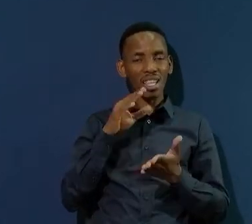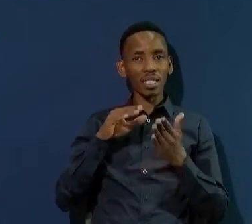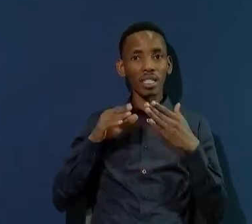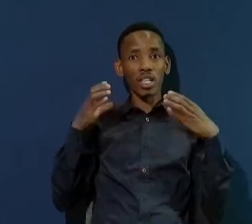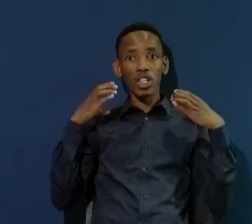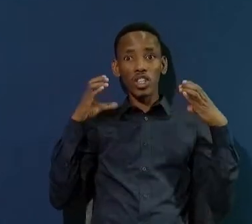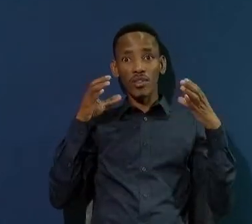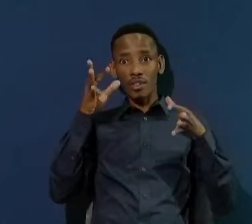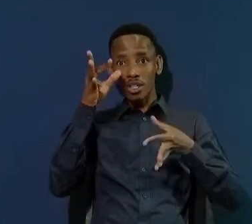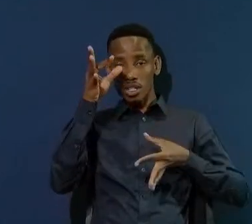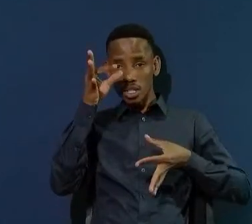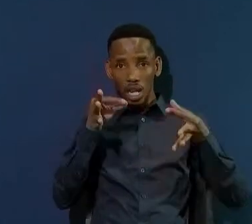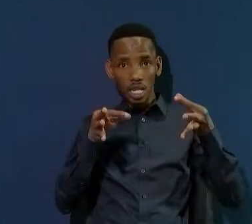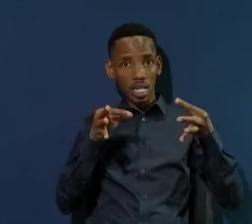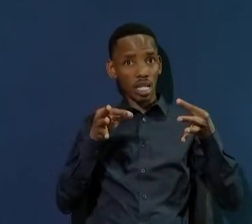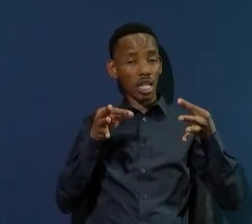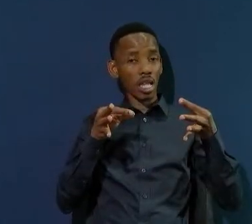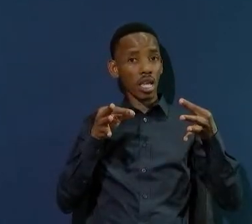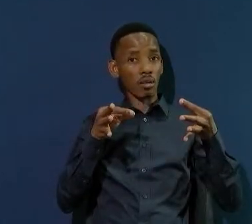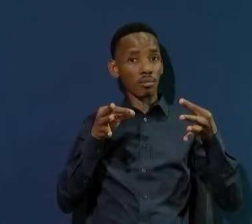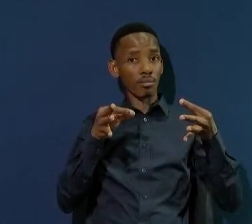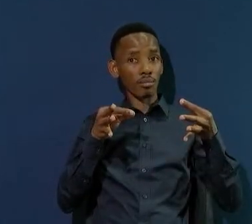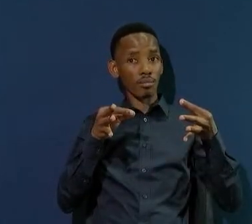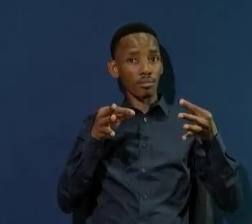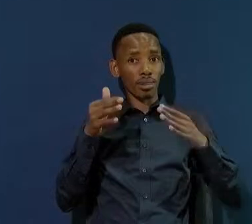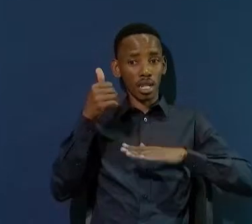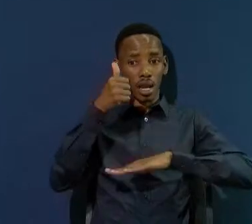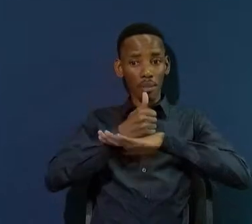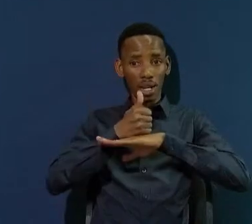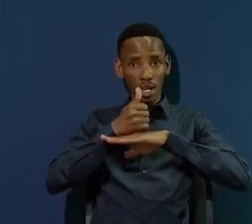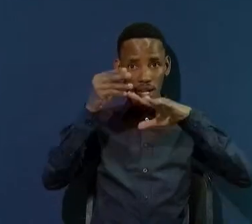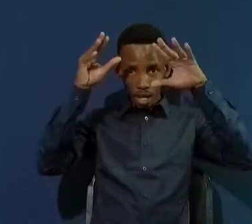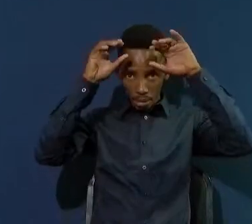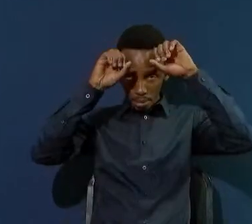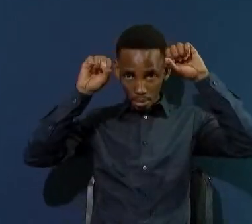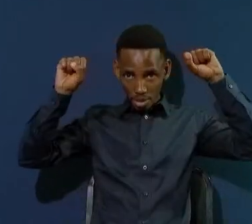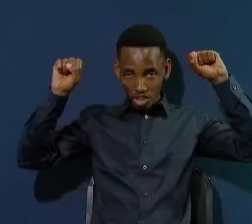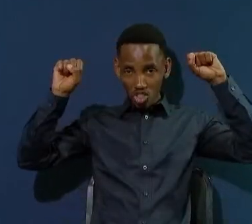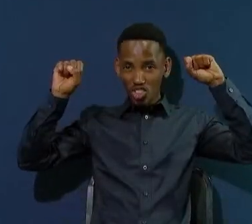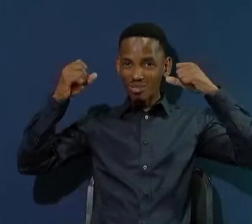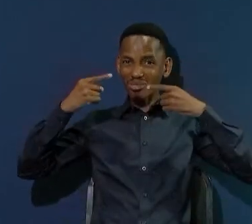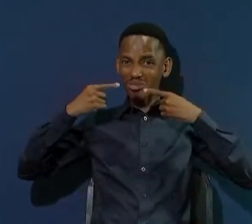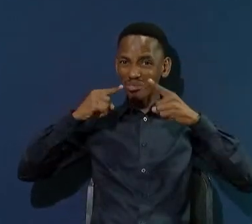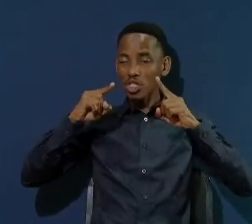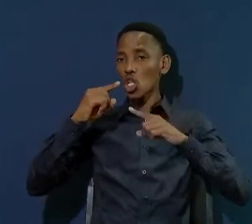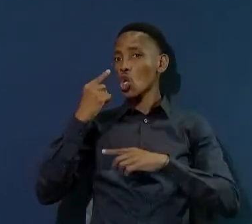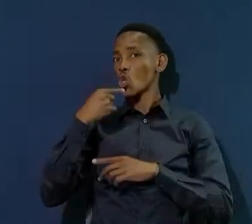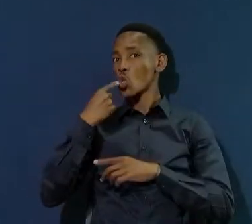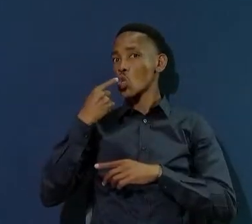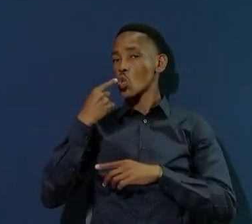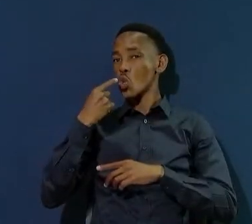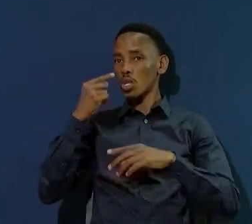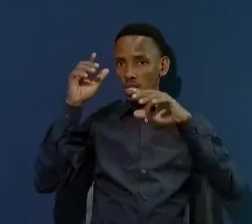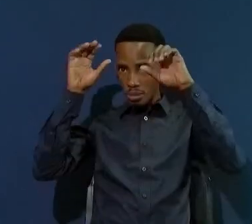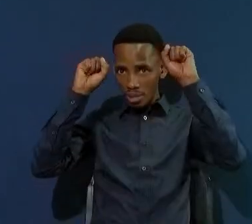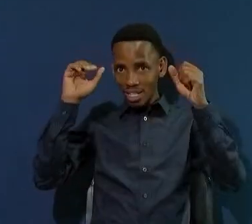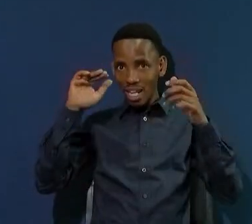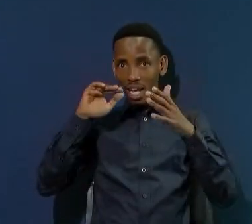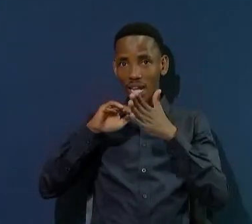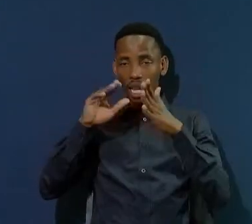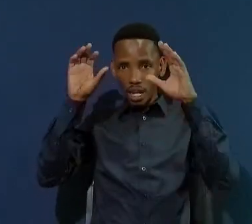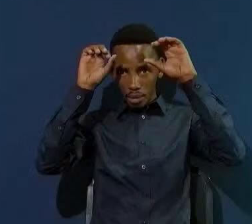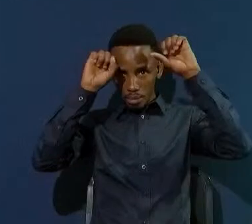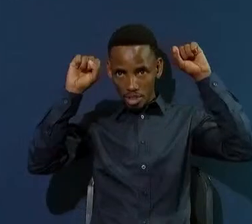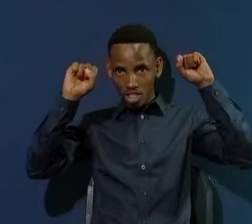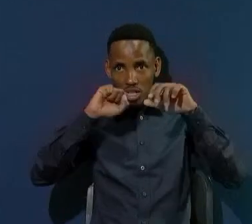Justice ke no e leng gore o rebola kana o rola tautona mo setšhabeng gore tautona ke mang, tautona mo letlhakoreng la gagwe ke no e leng